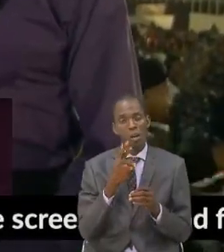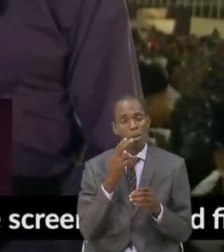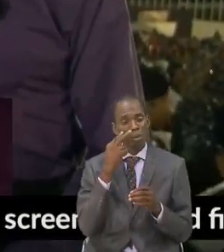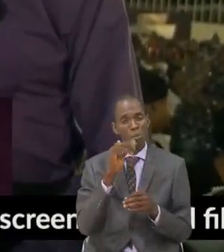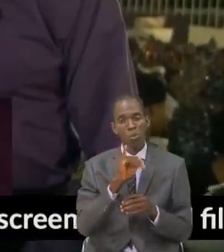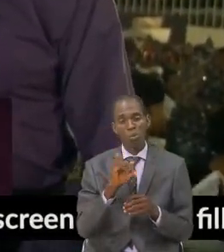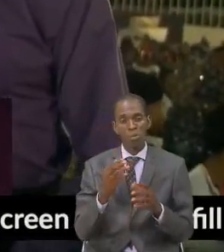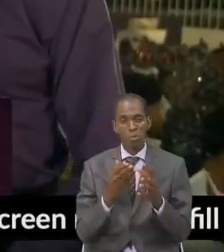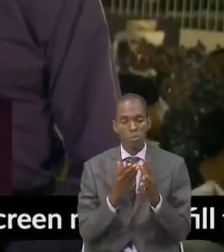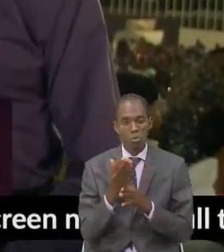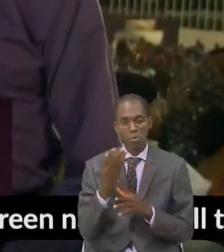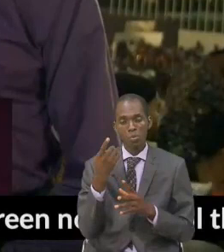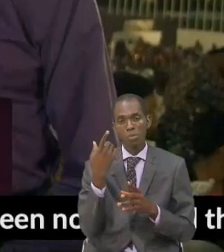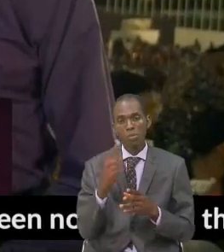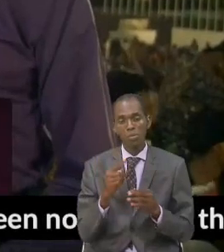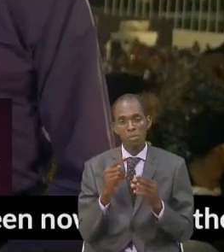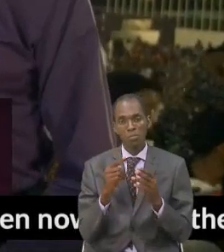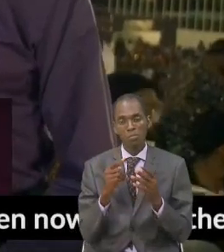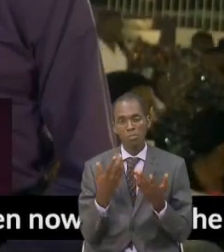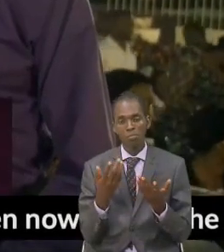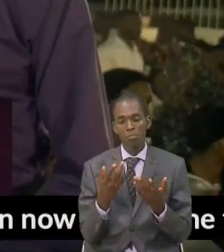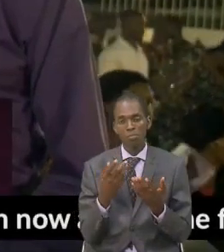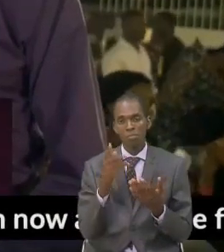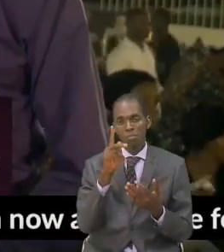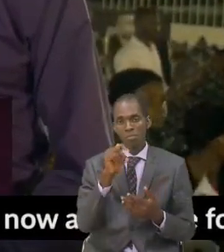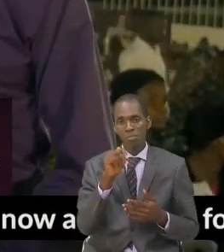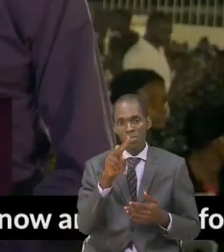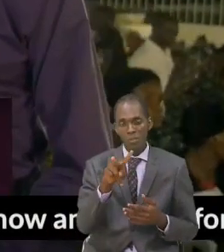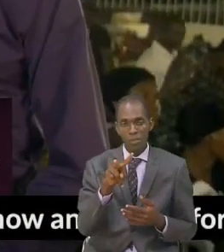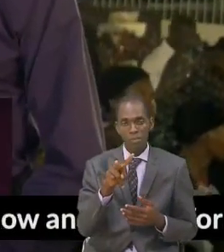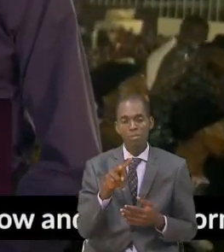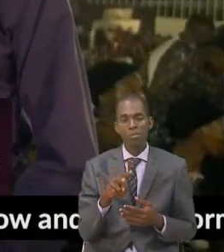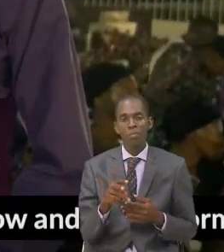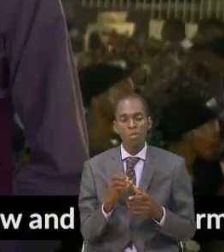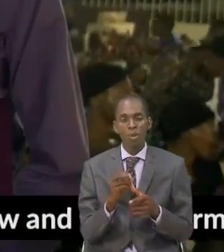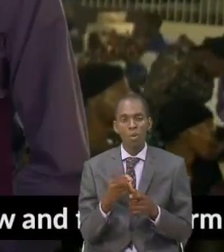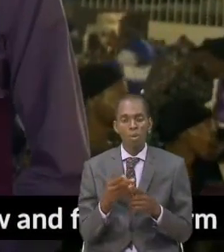If you are joining us through television or radio, you're saved already.